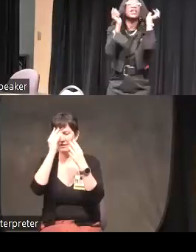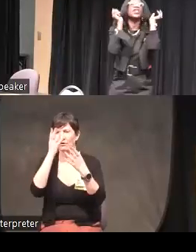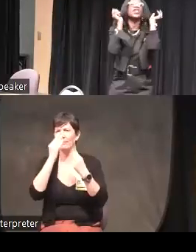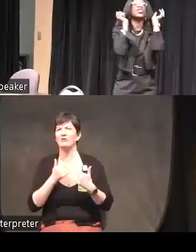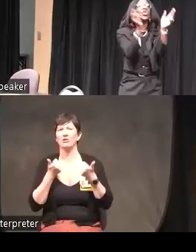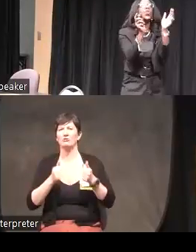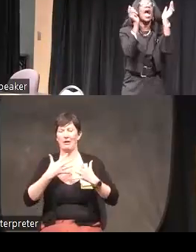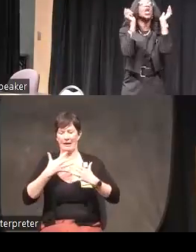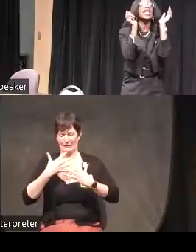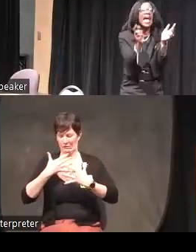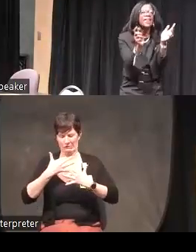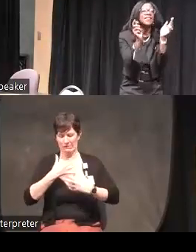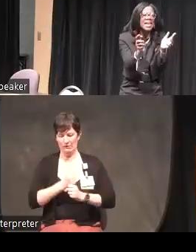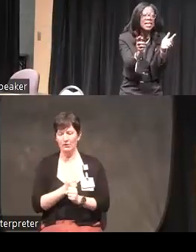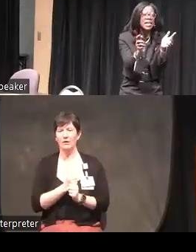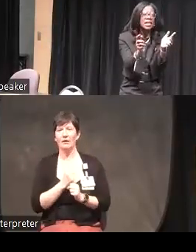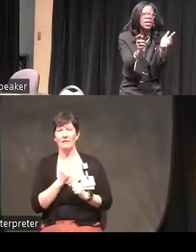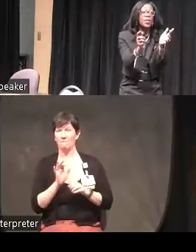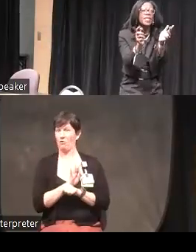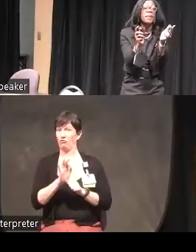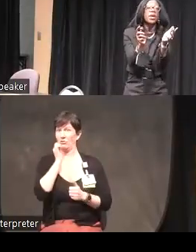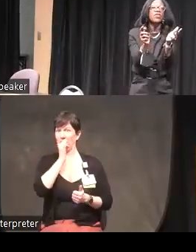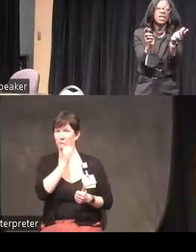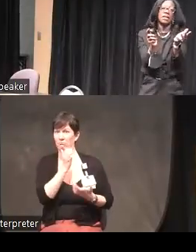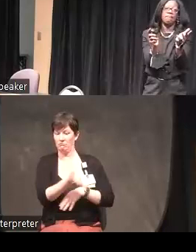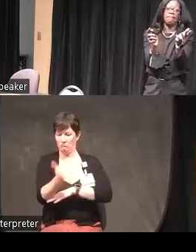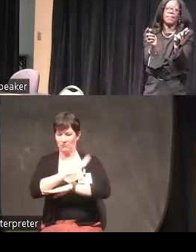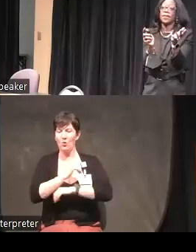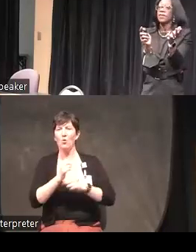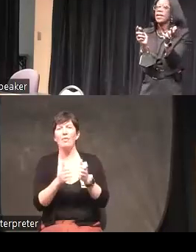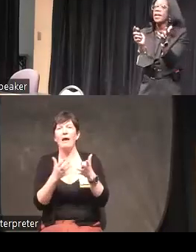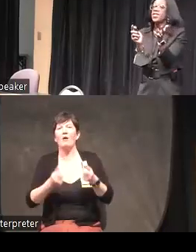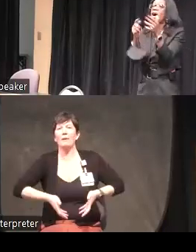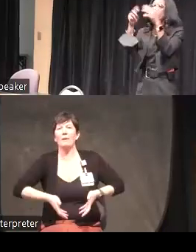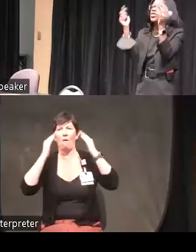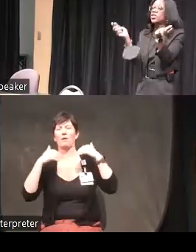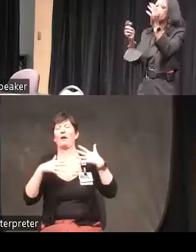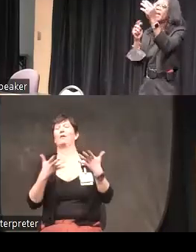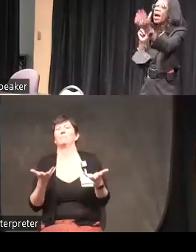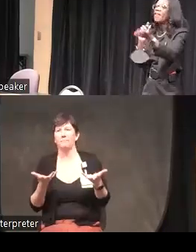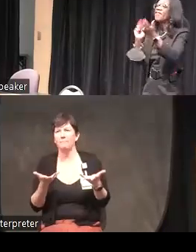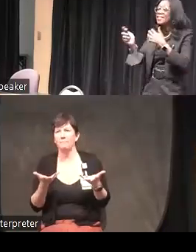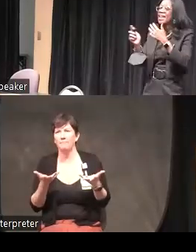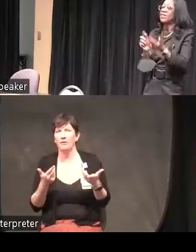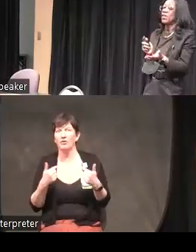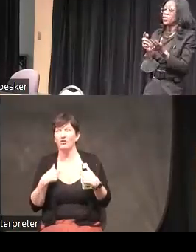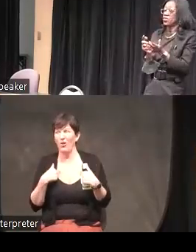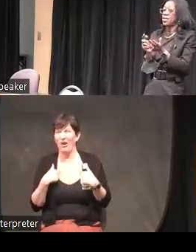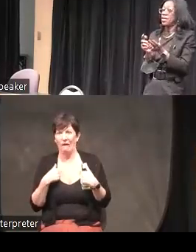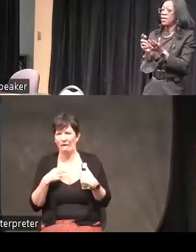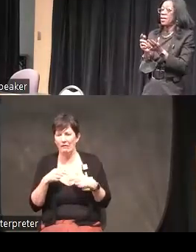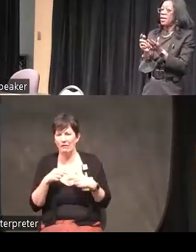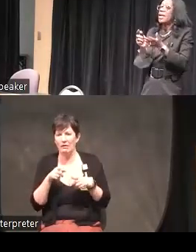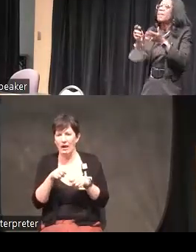that we can do our lives daily without being overcome, right? So I make judgments about how fast I have to cross the